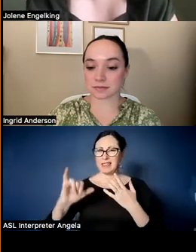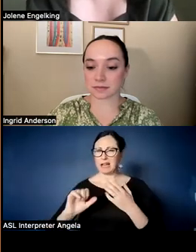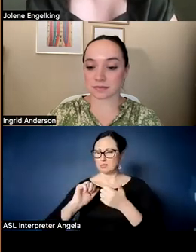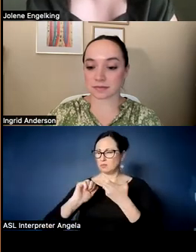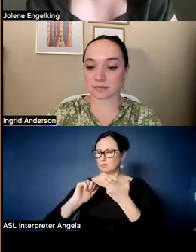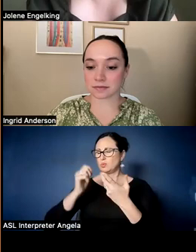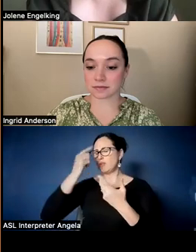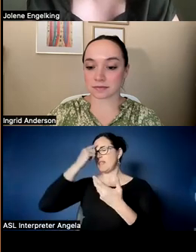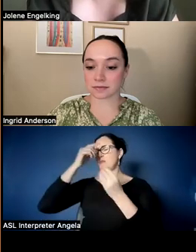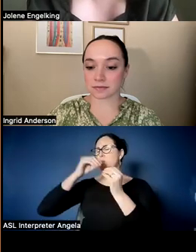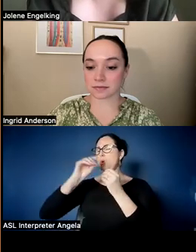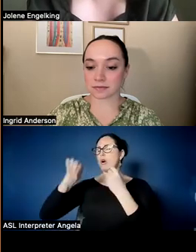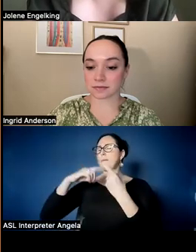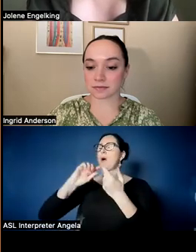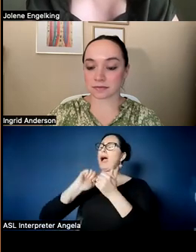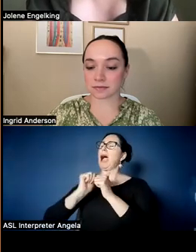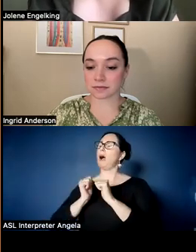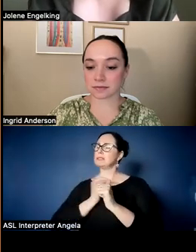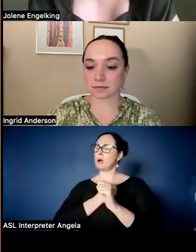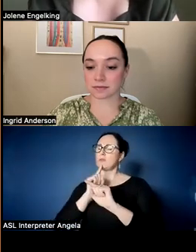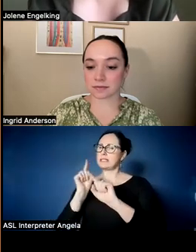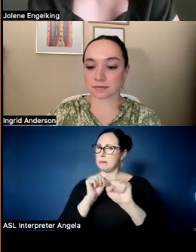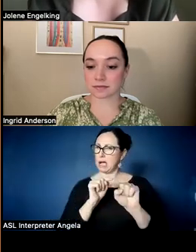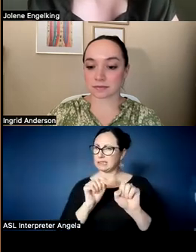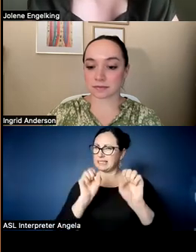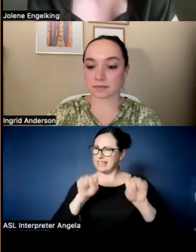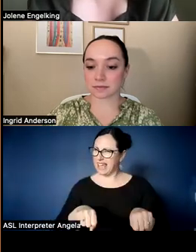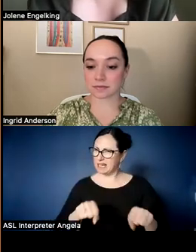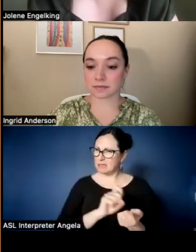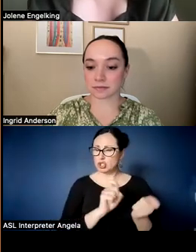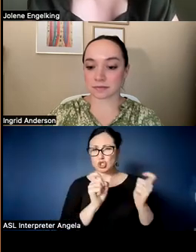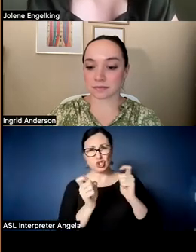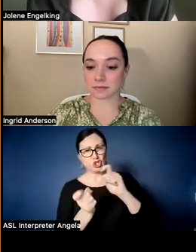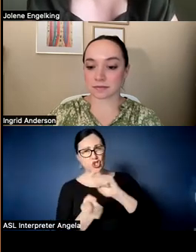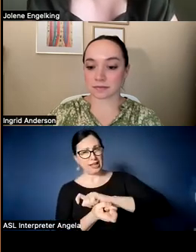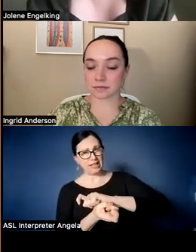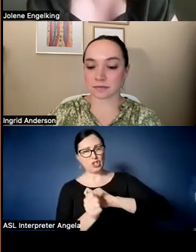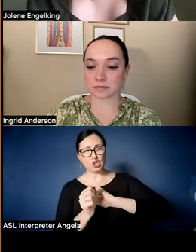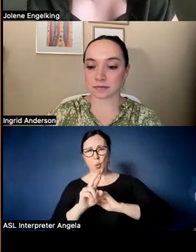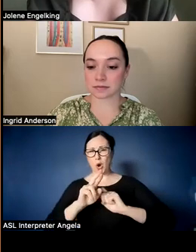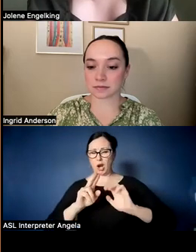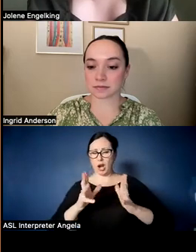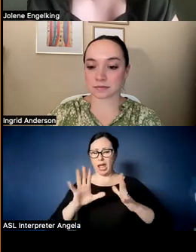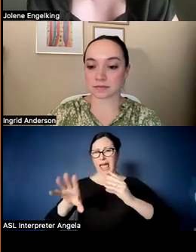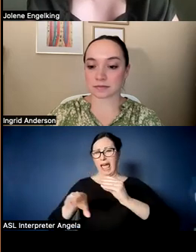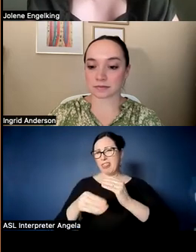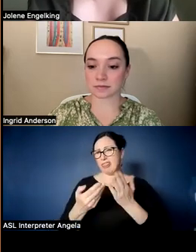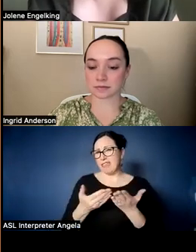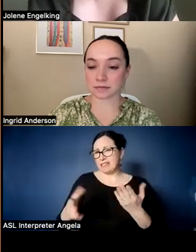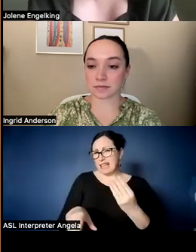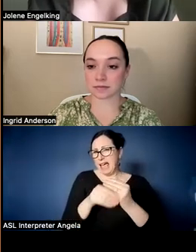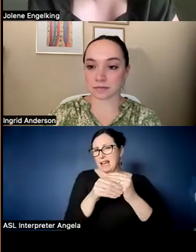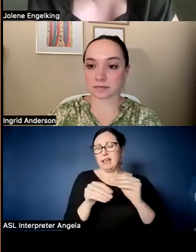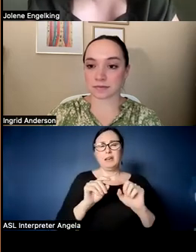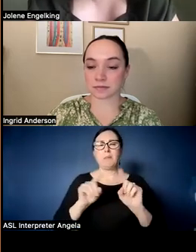is our response really, can that be shaped? And is that harder? Perhaps sometimes, but what could the impact really be? And so when